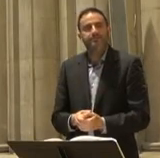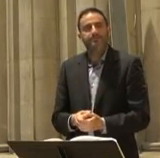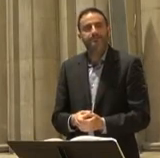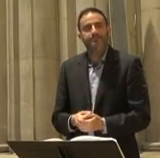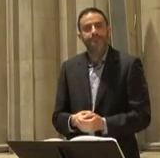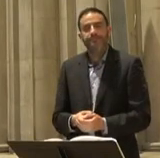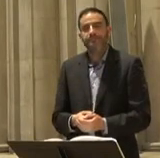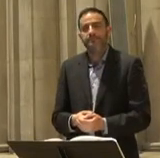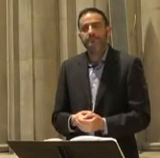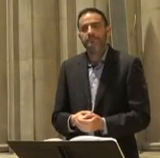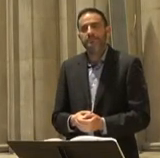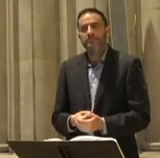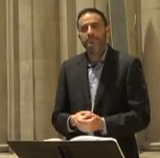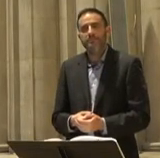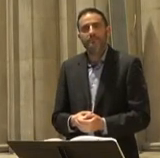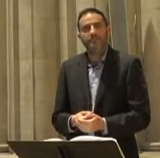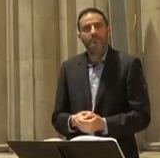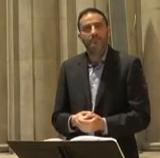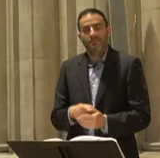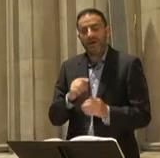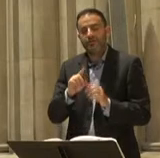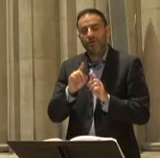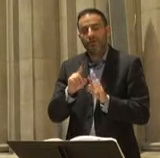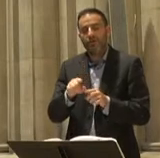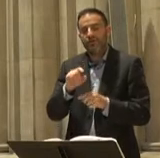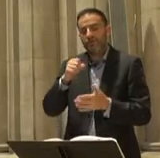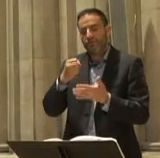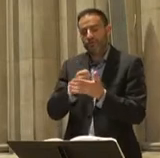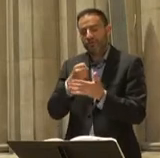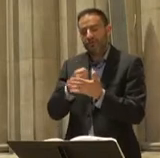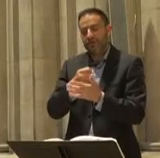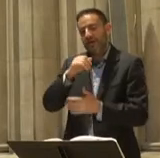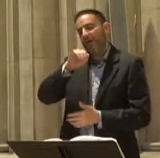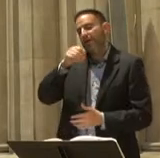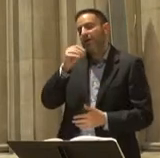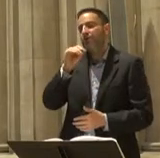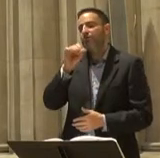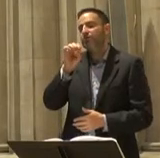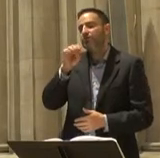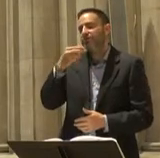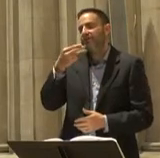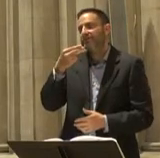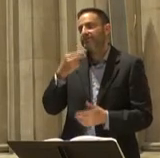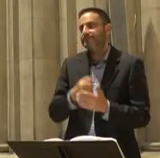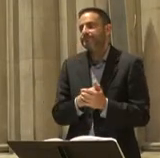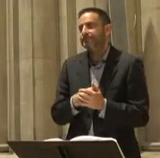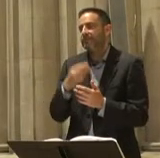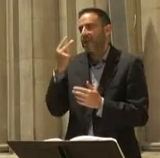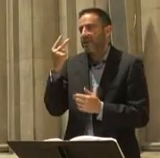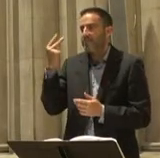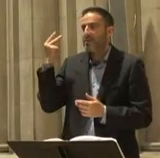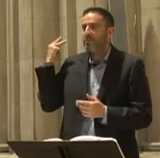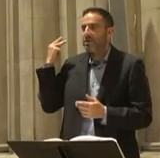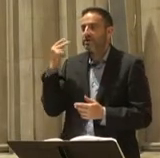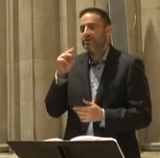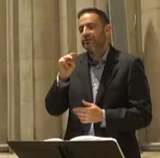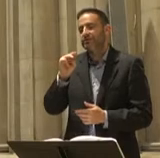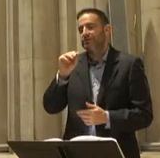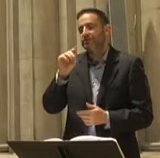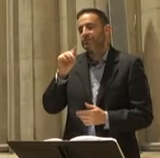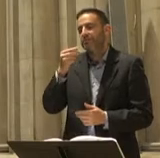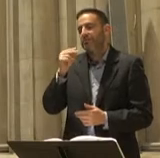So as one goes to the chapel of St. Joseph, where the memorial to Matthew